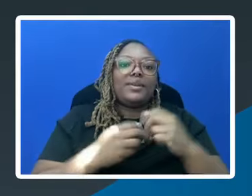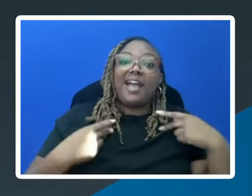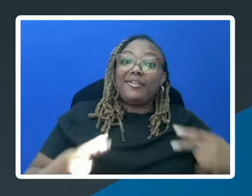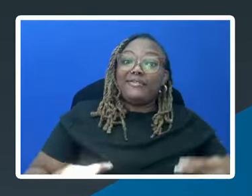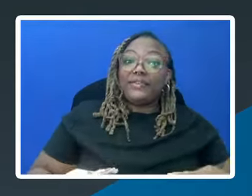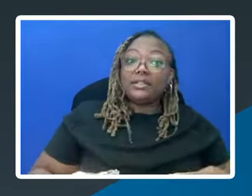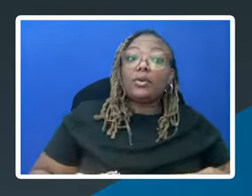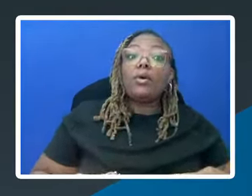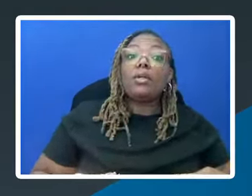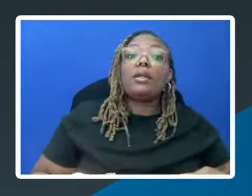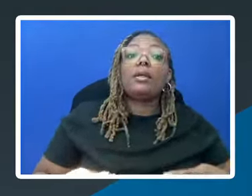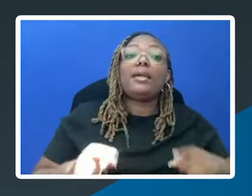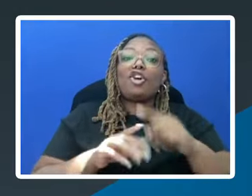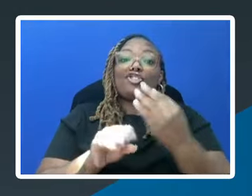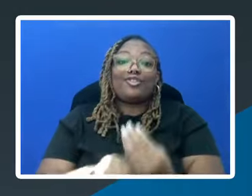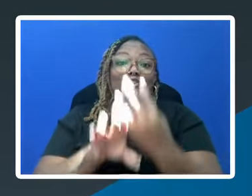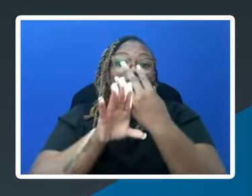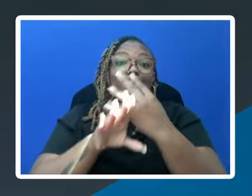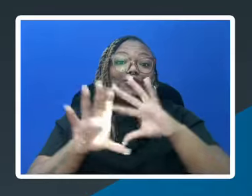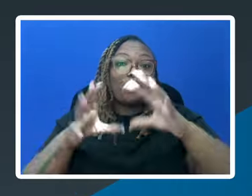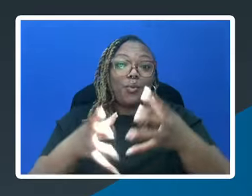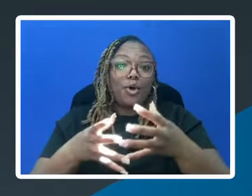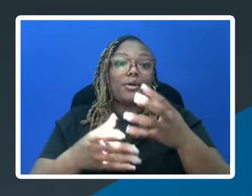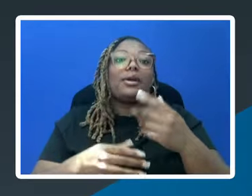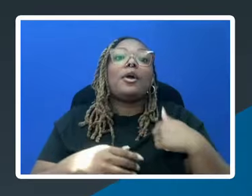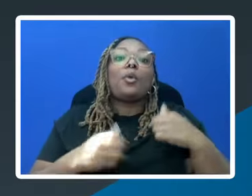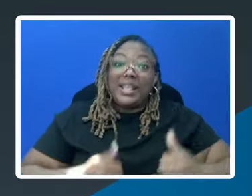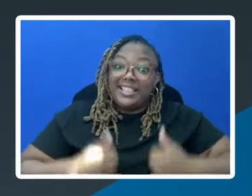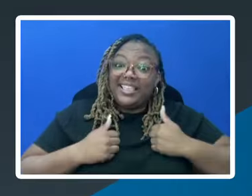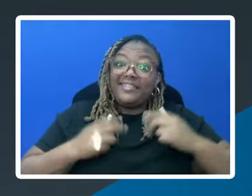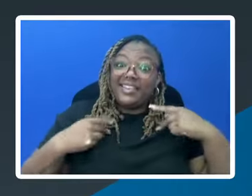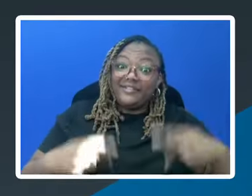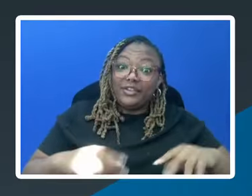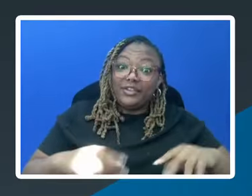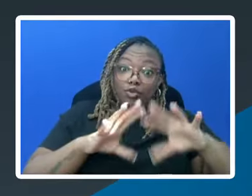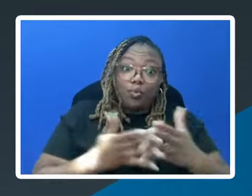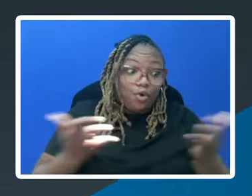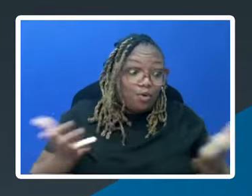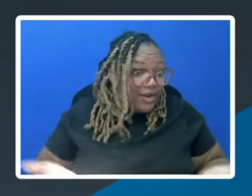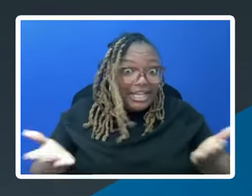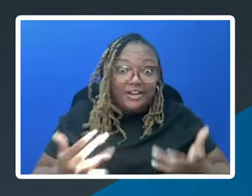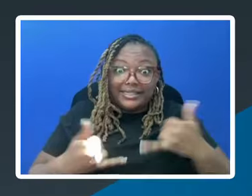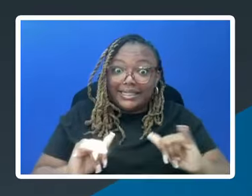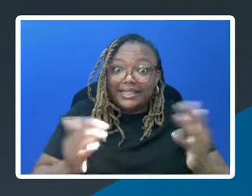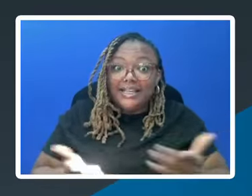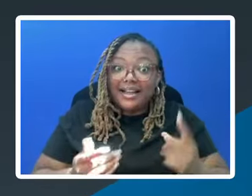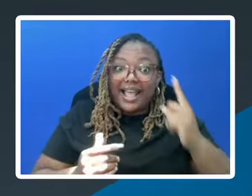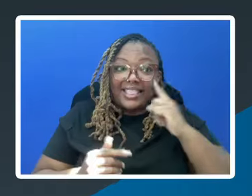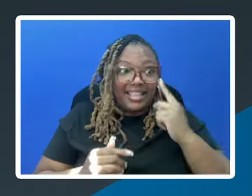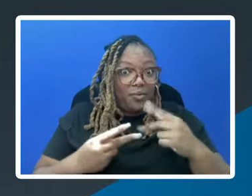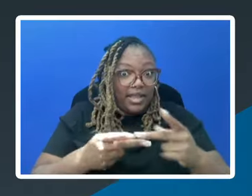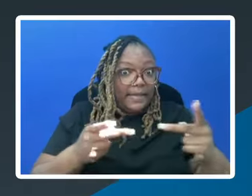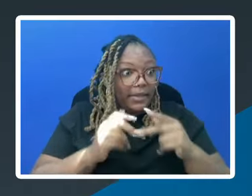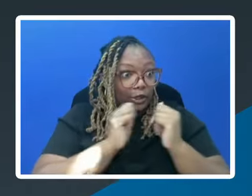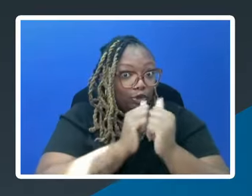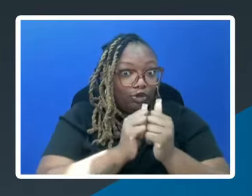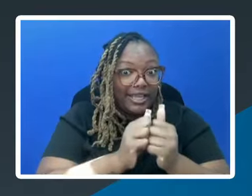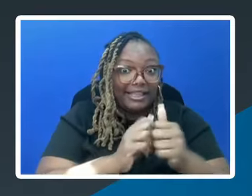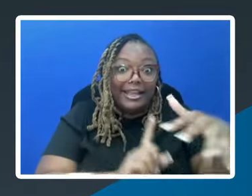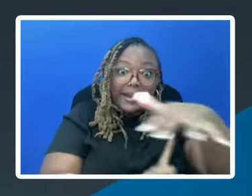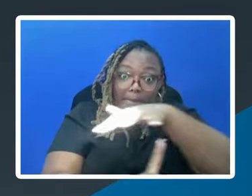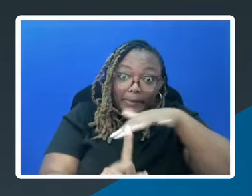and virtual worlds. We all live in a physical world. We're all here, right? I think still we're in a place together, in a space together.